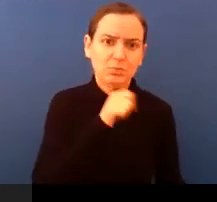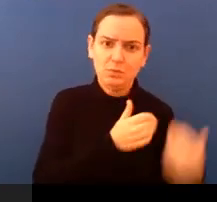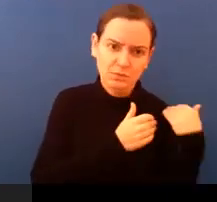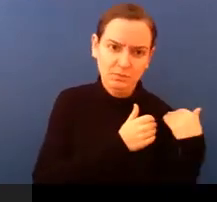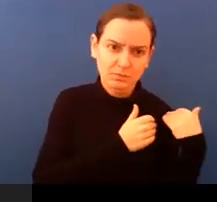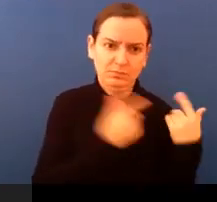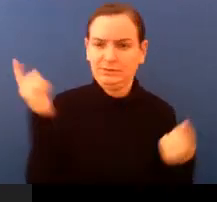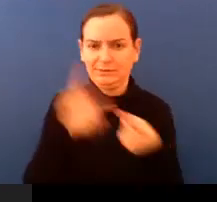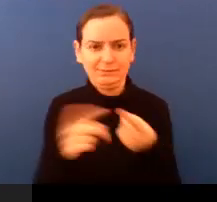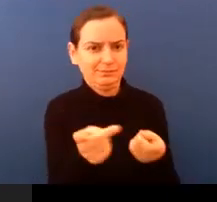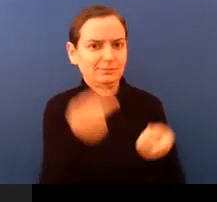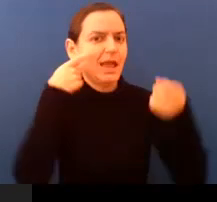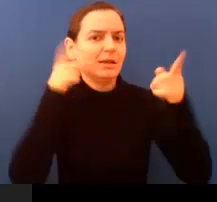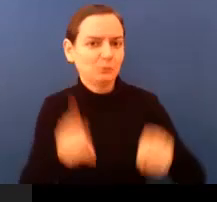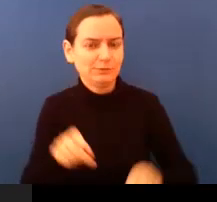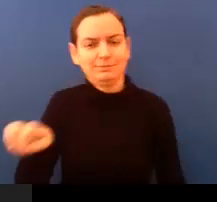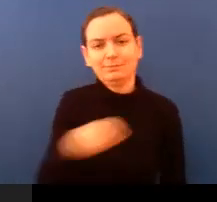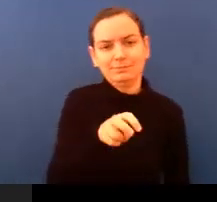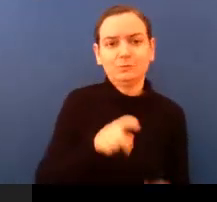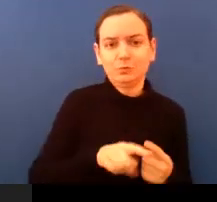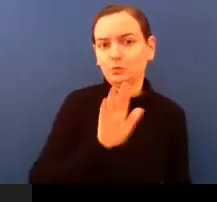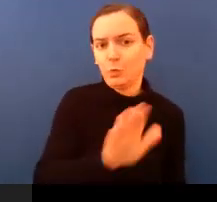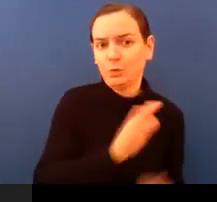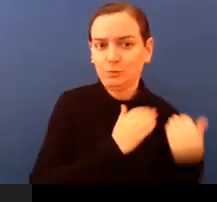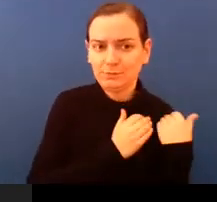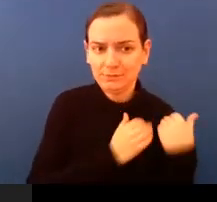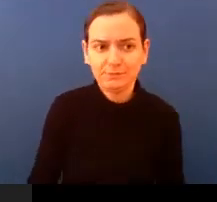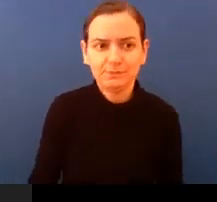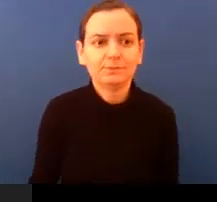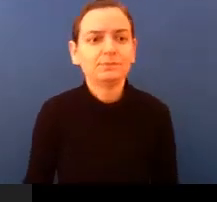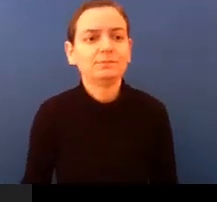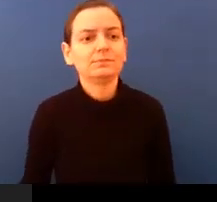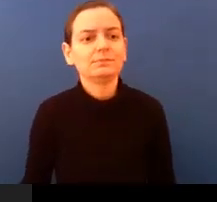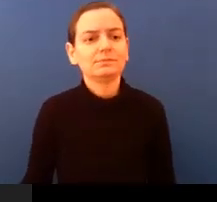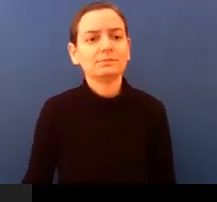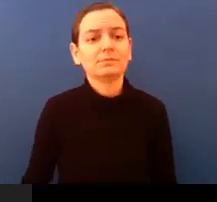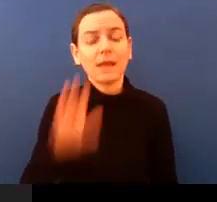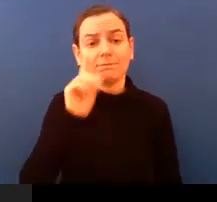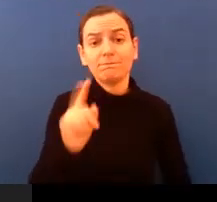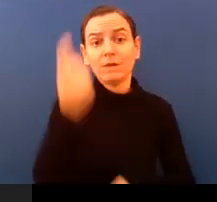Transportation is usually provided to and from the school, paid by the school.